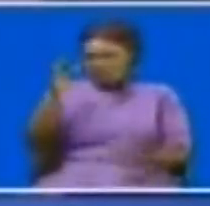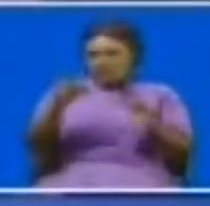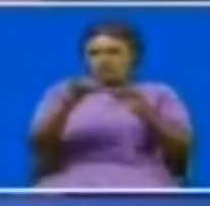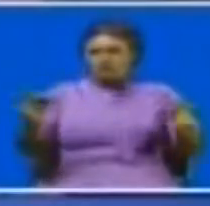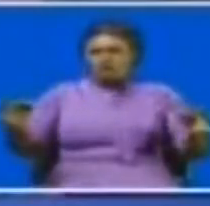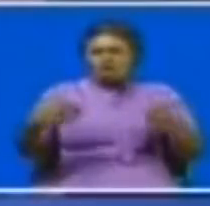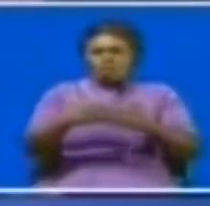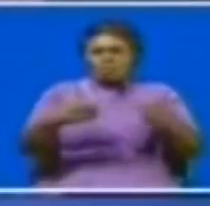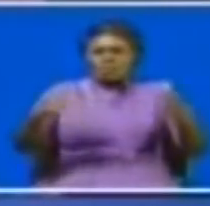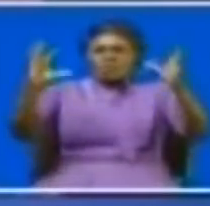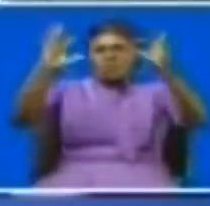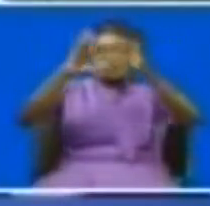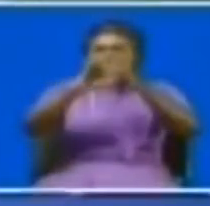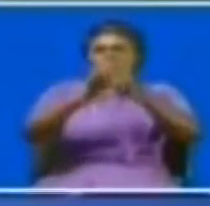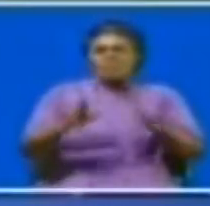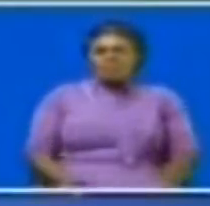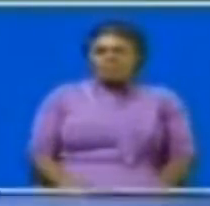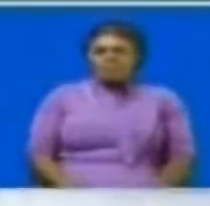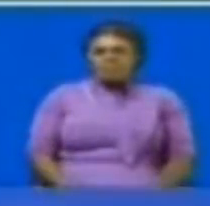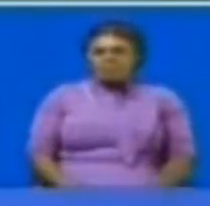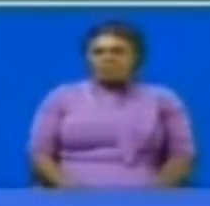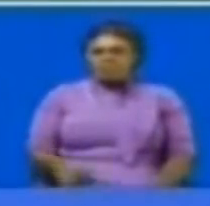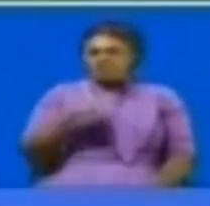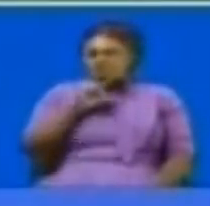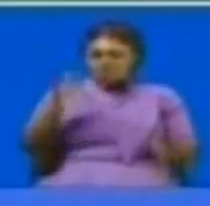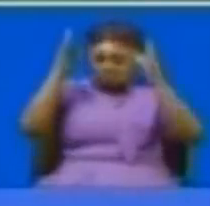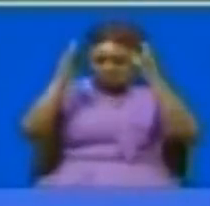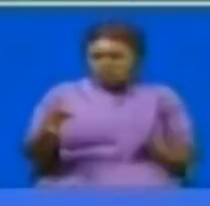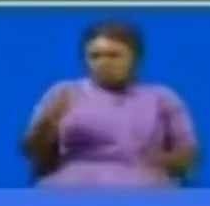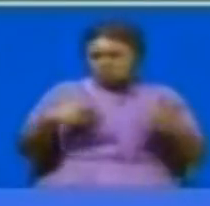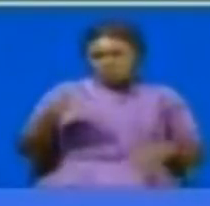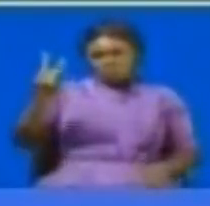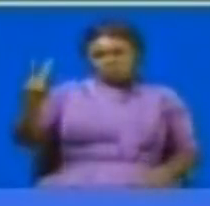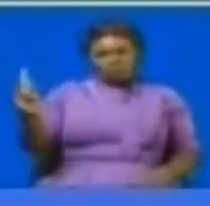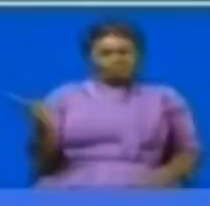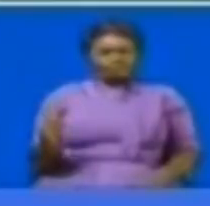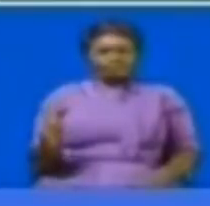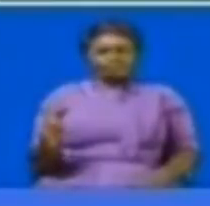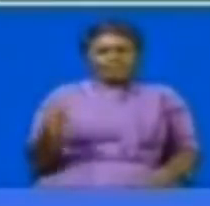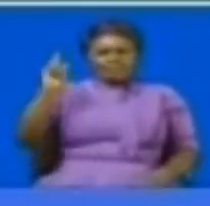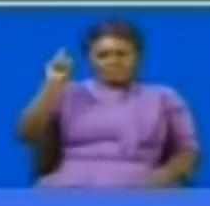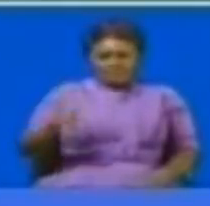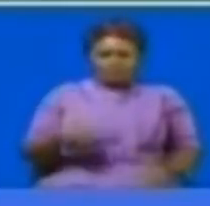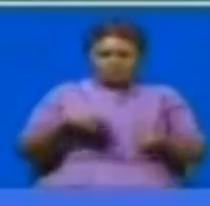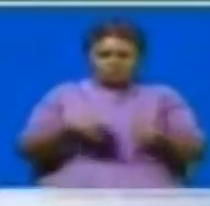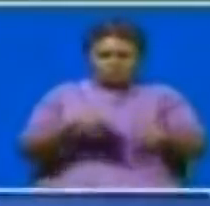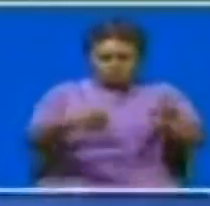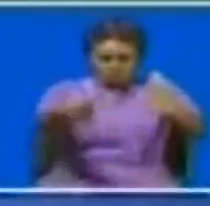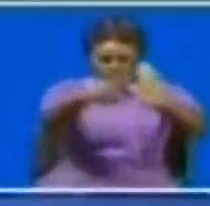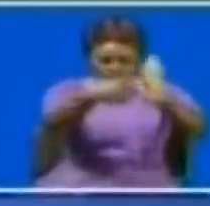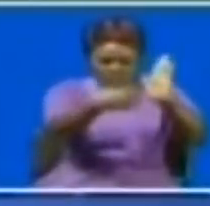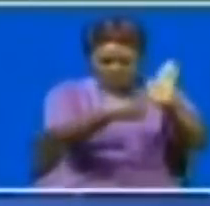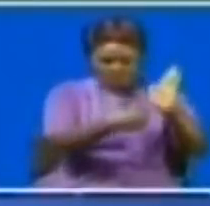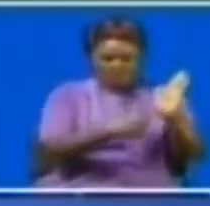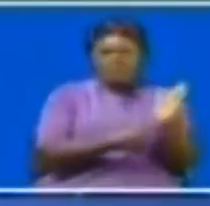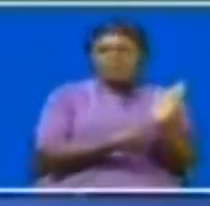had taken so long for the merger to happen. It can't be just a decision of two people. Lazima tupitie kwa utaratibu na organs